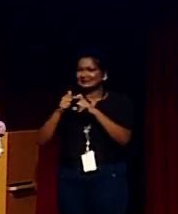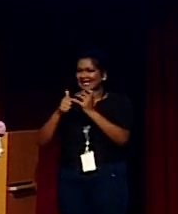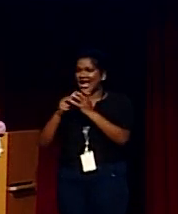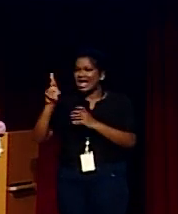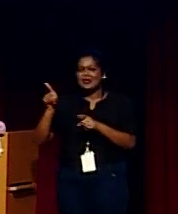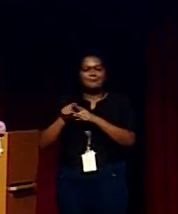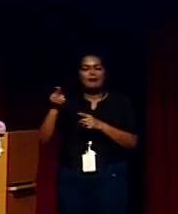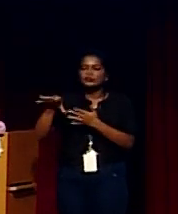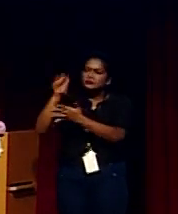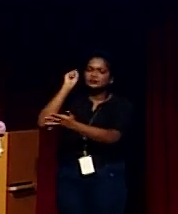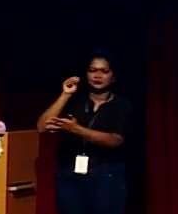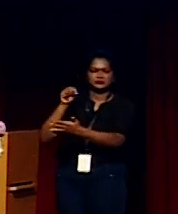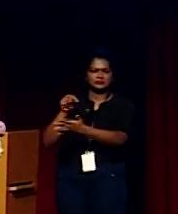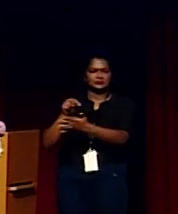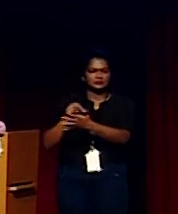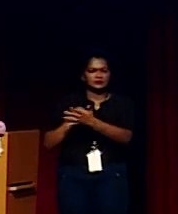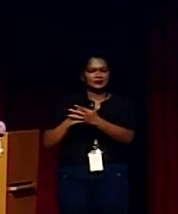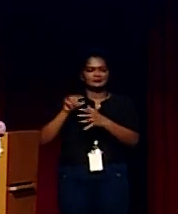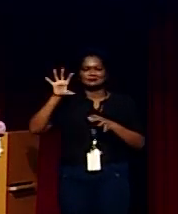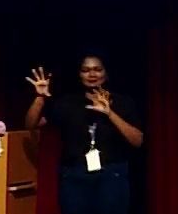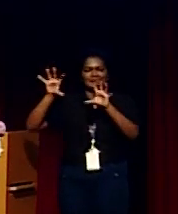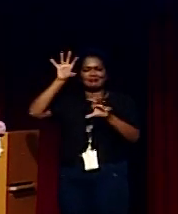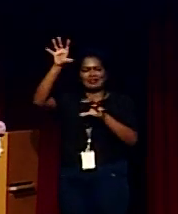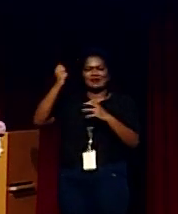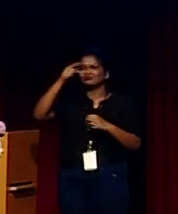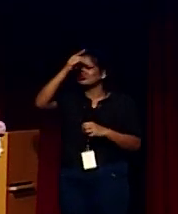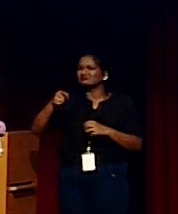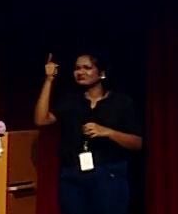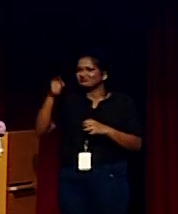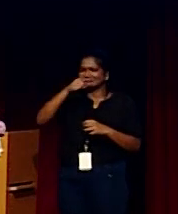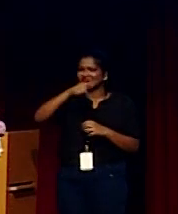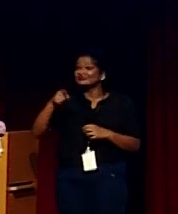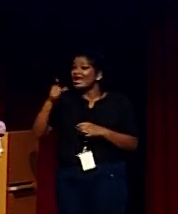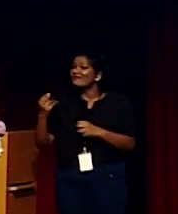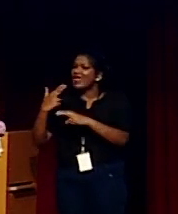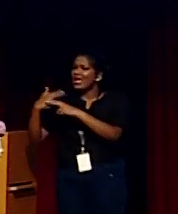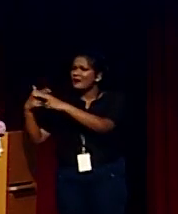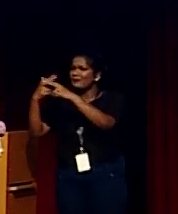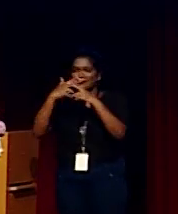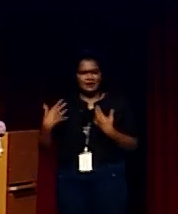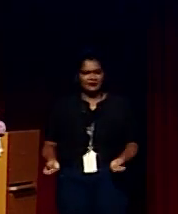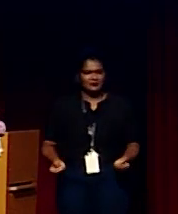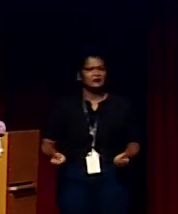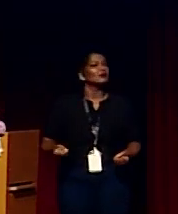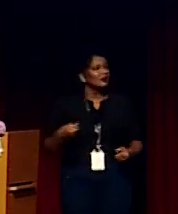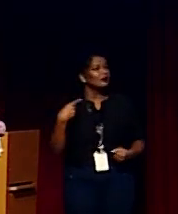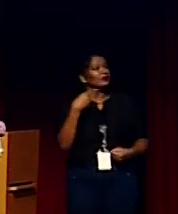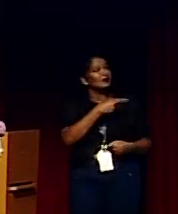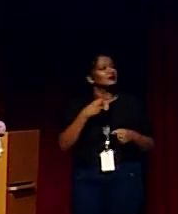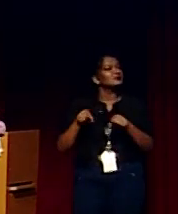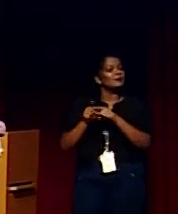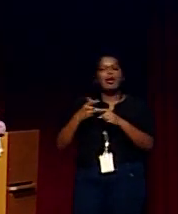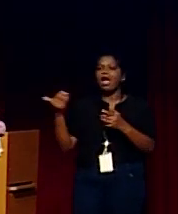are recognized as a bunch of lines and a bunch of characters. That's all there is, right? And then it tries